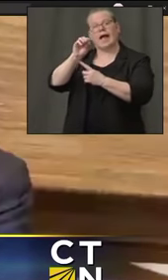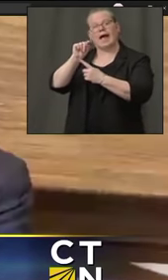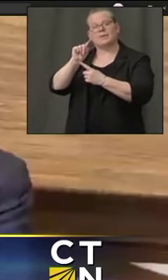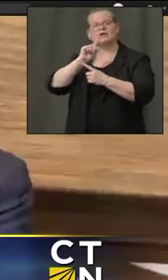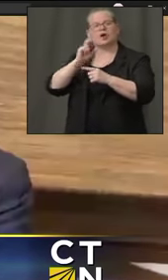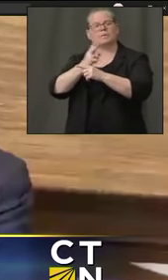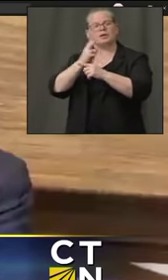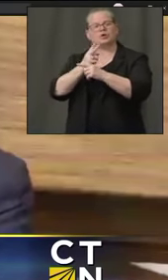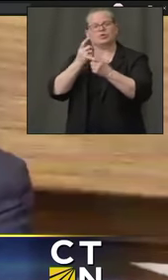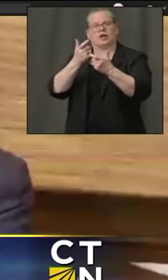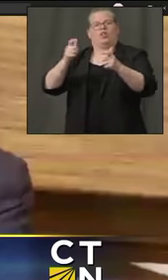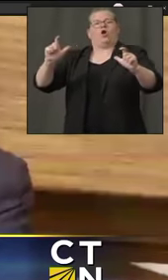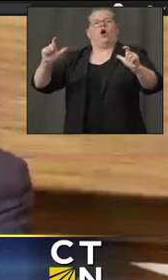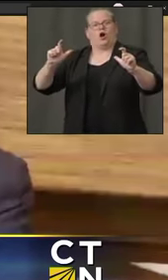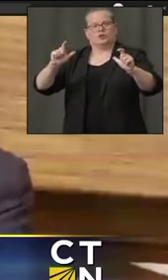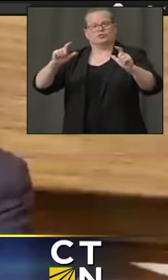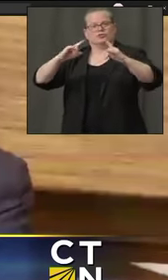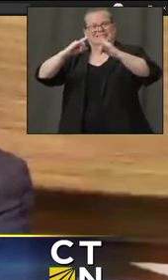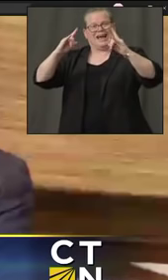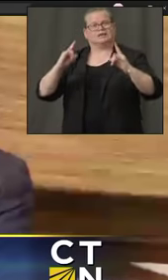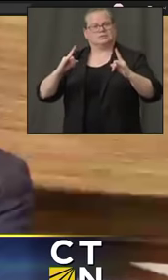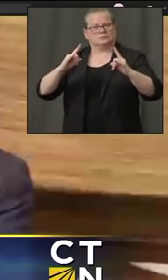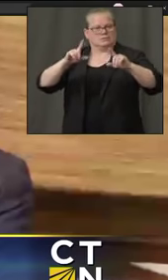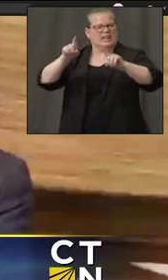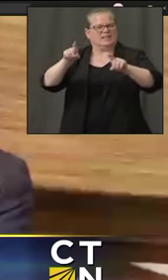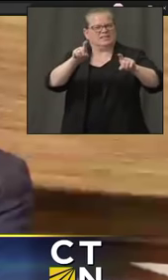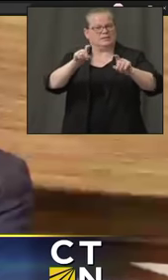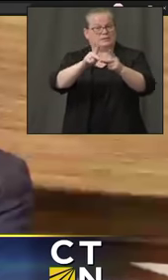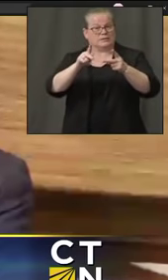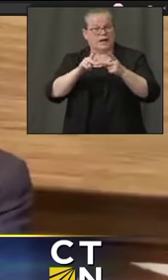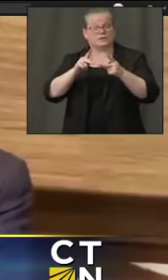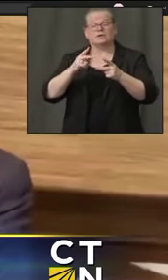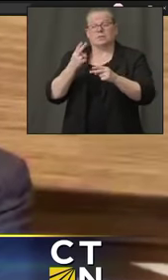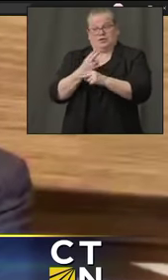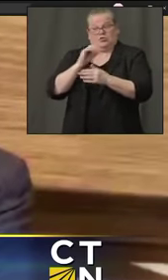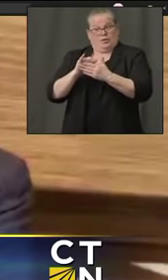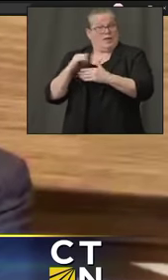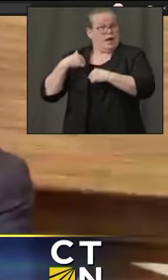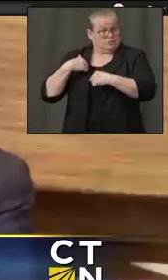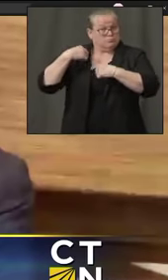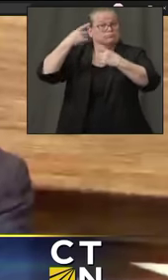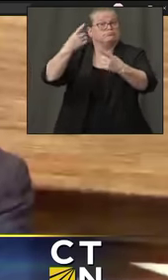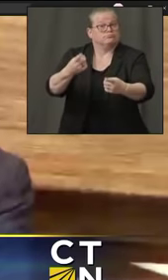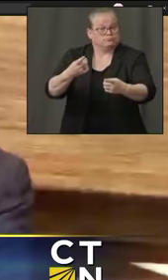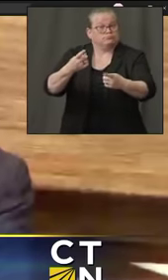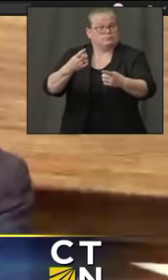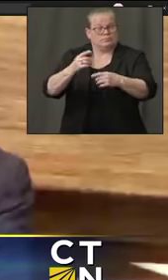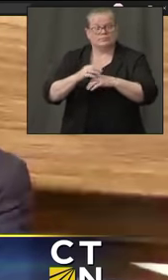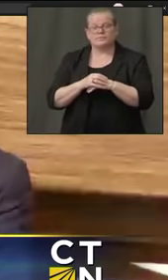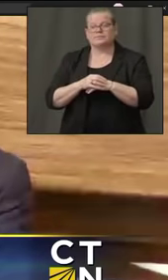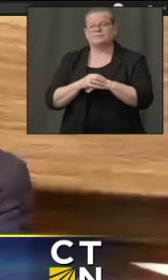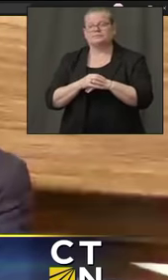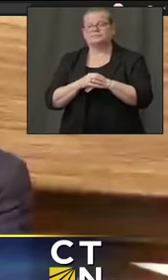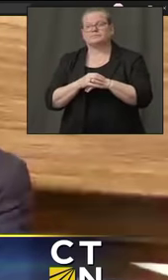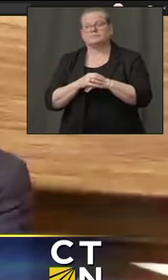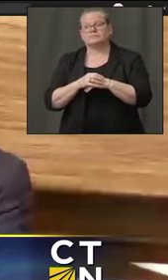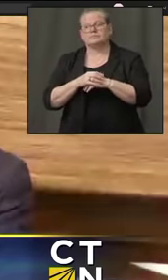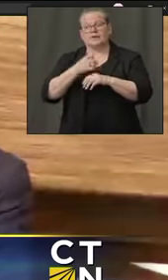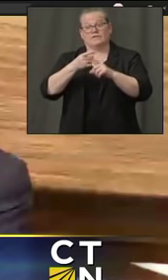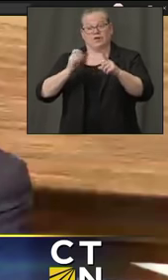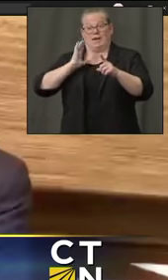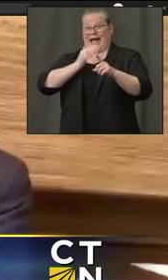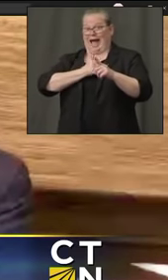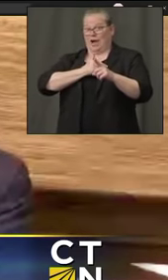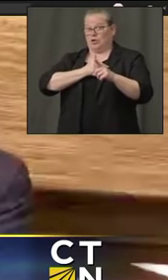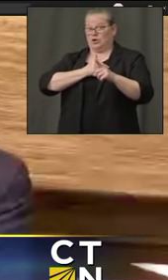testing sites, and we have been using those since the start. The percentage of positive test results from our